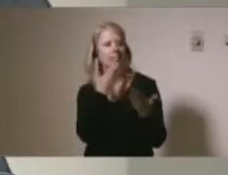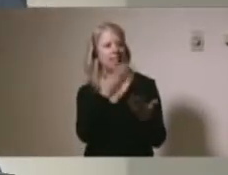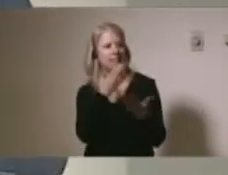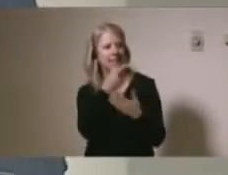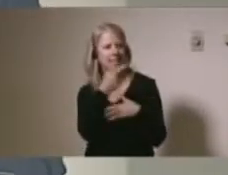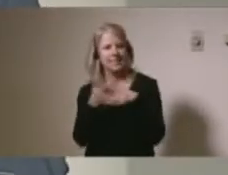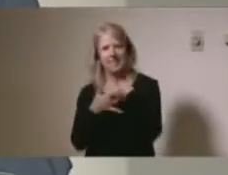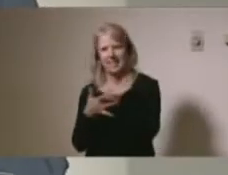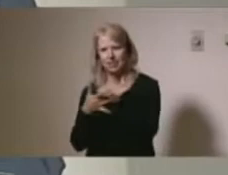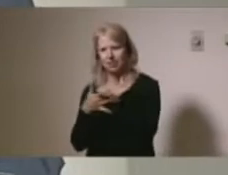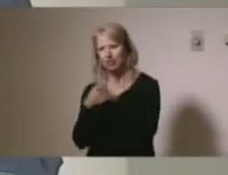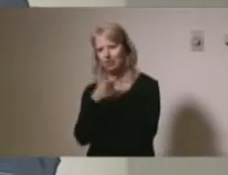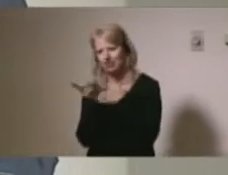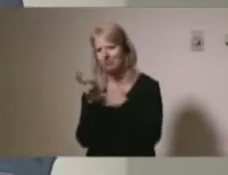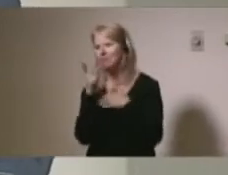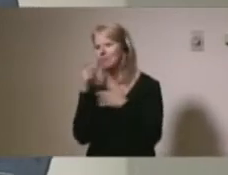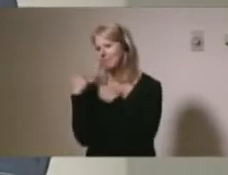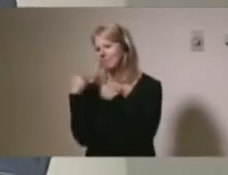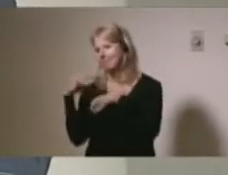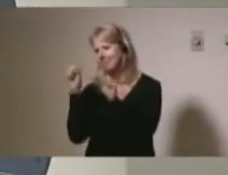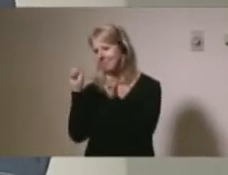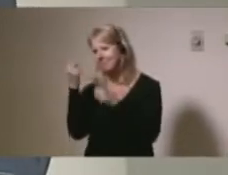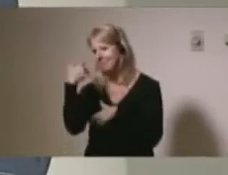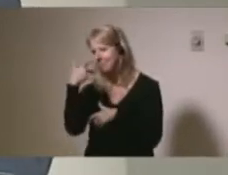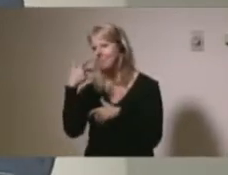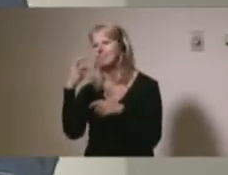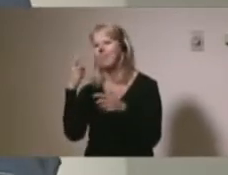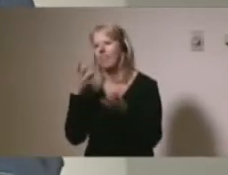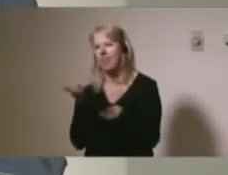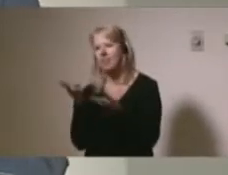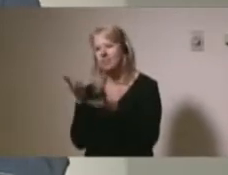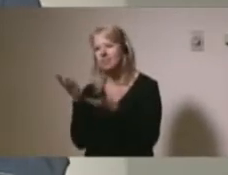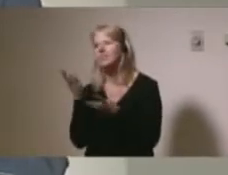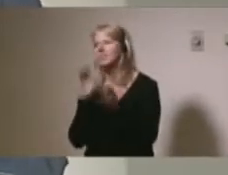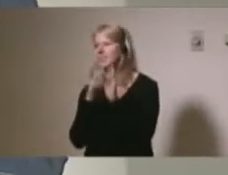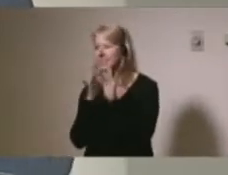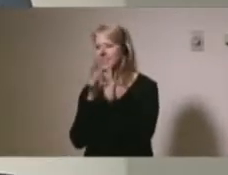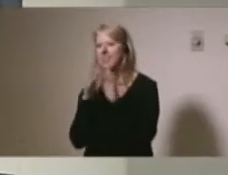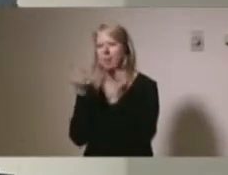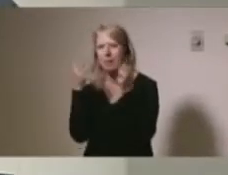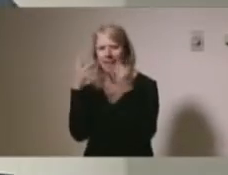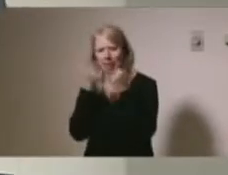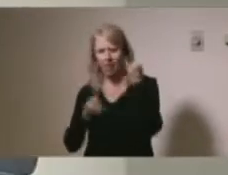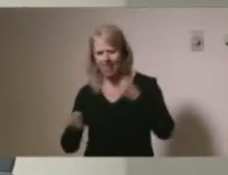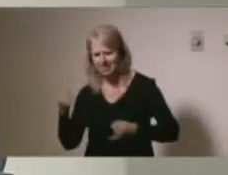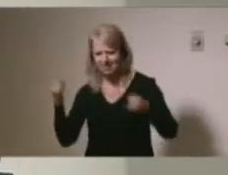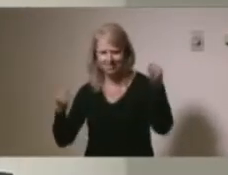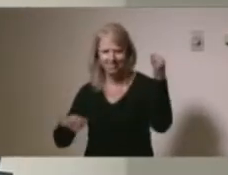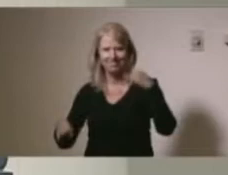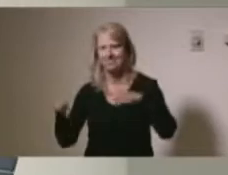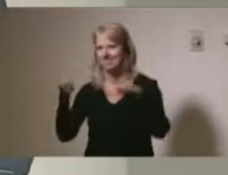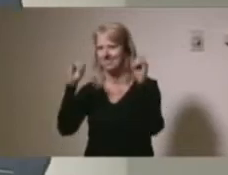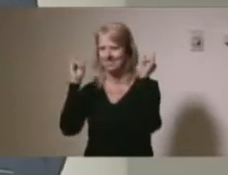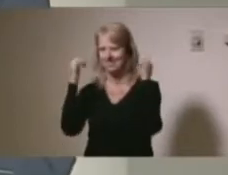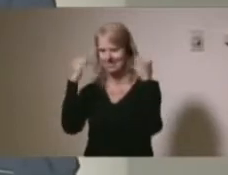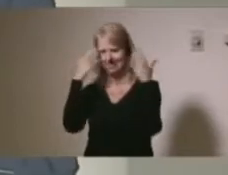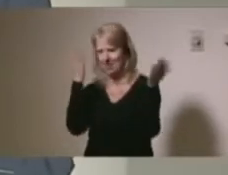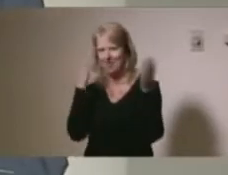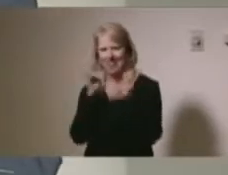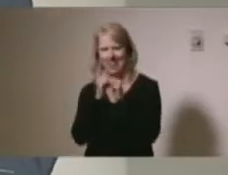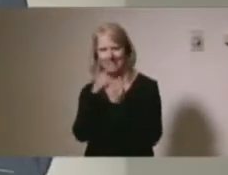technicians responsible for the live streaming. They've got lots of wires. With all these wires, I don't know how